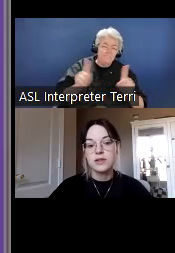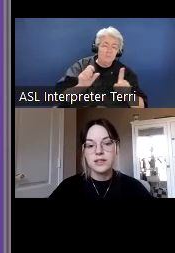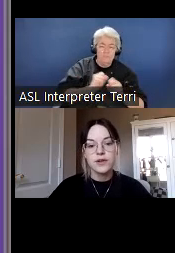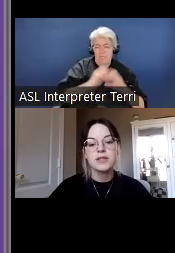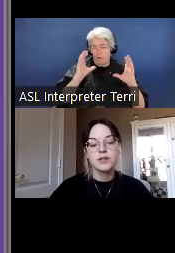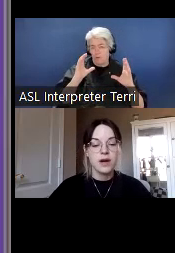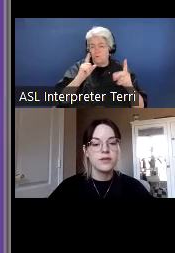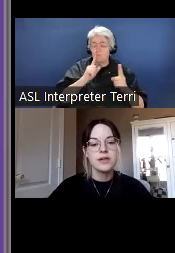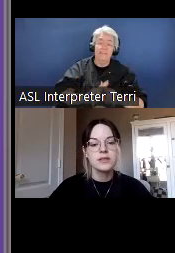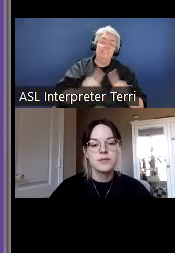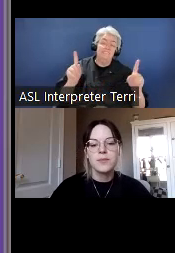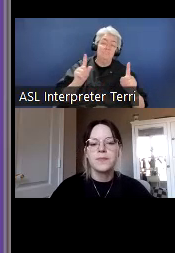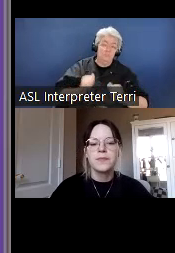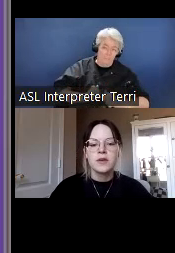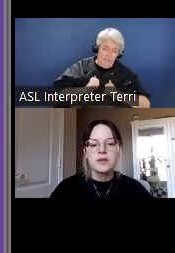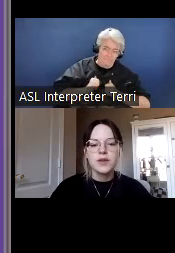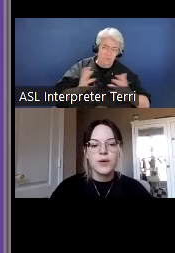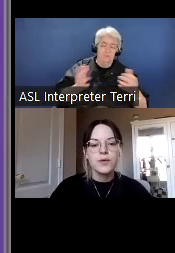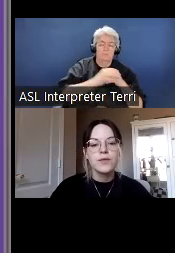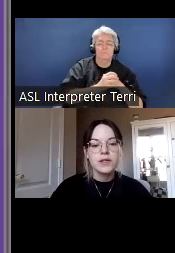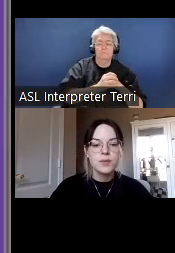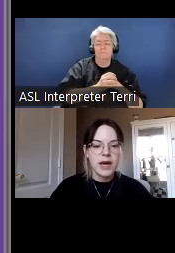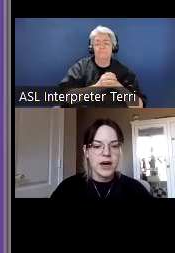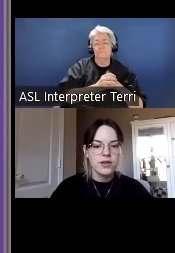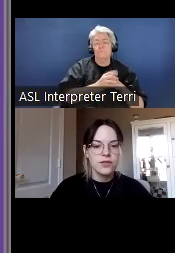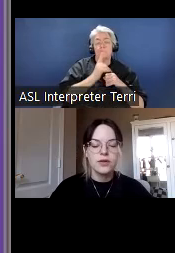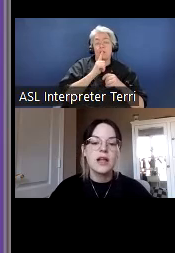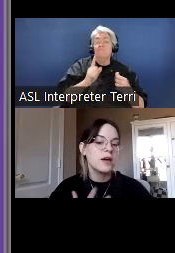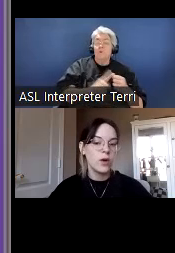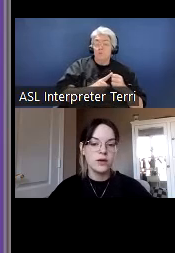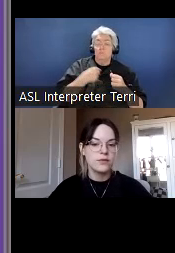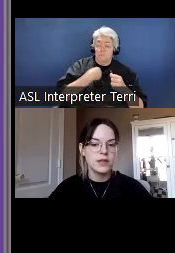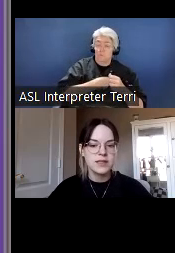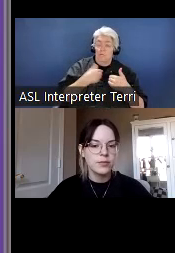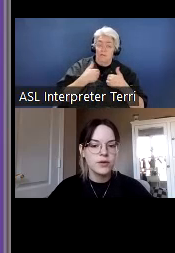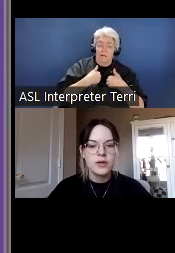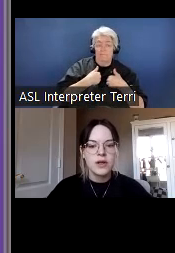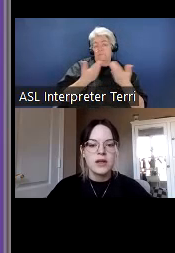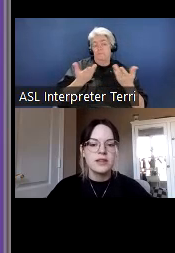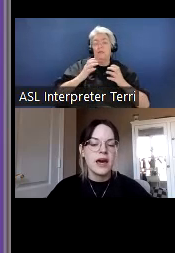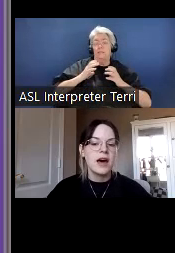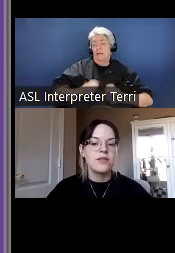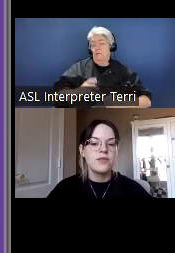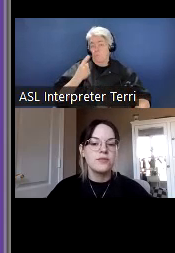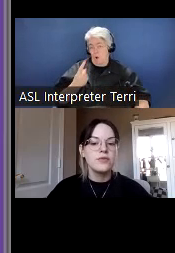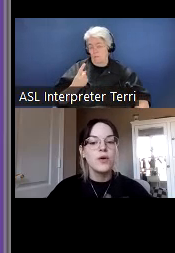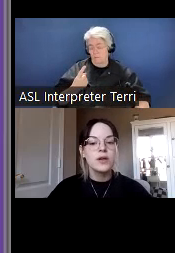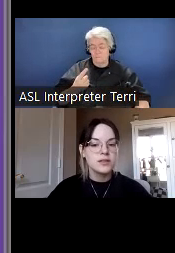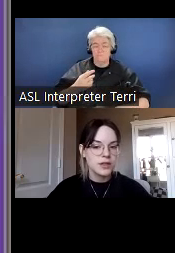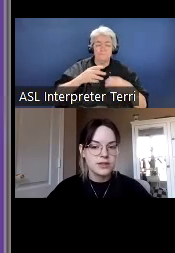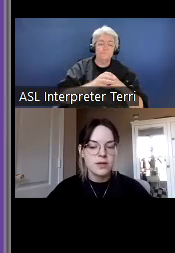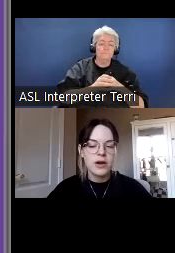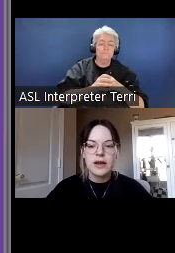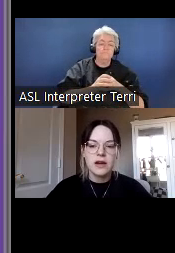with different survivors. So first we have client one, for example. They have